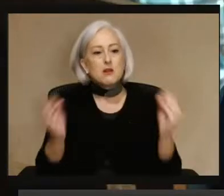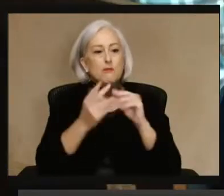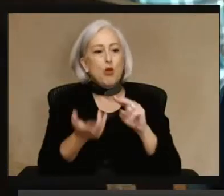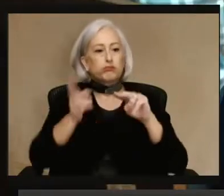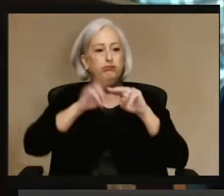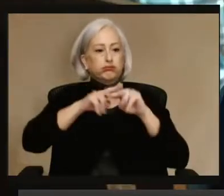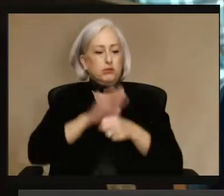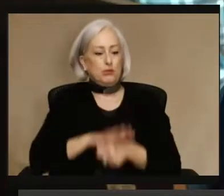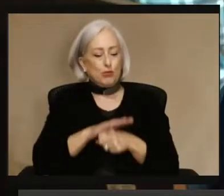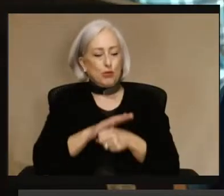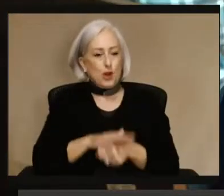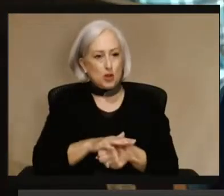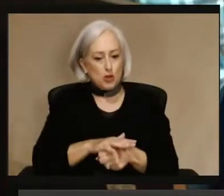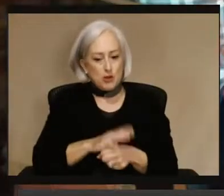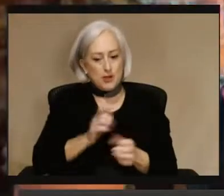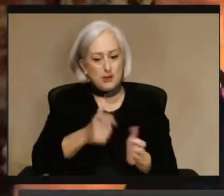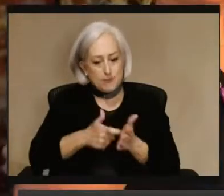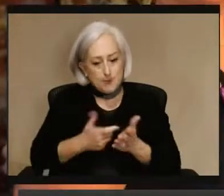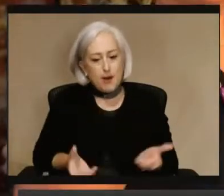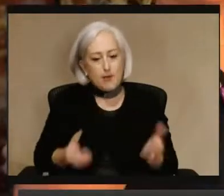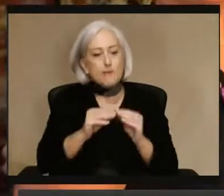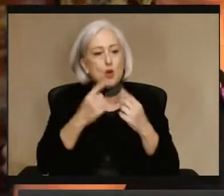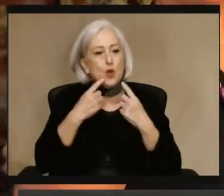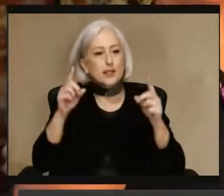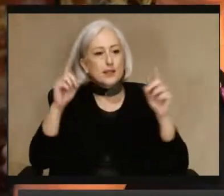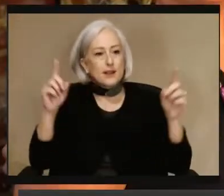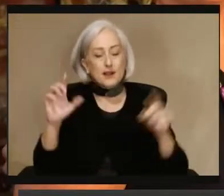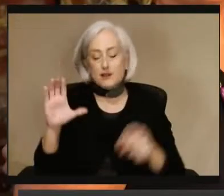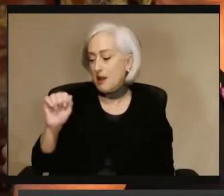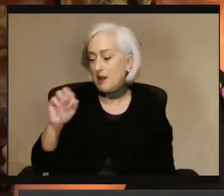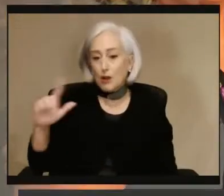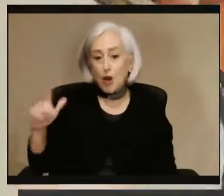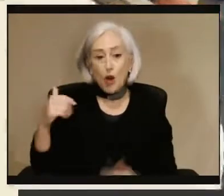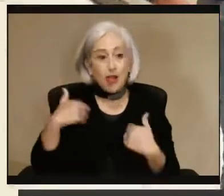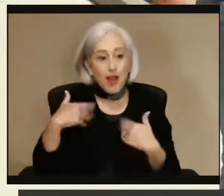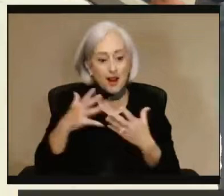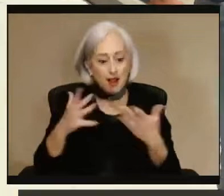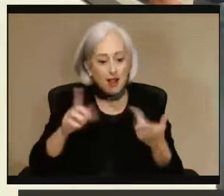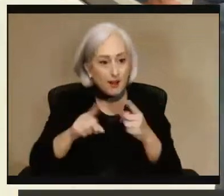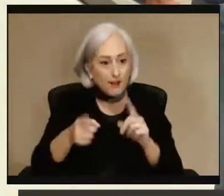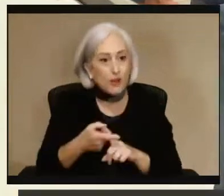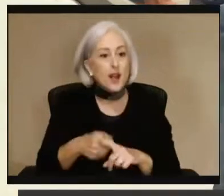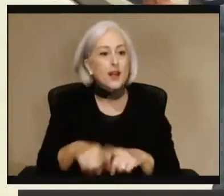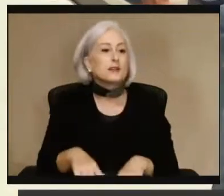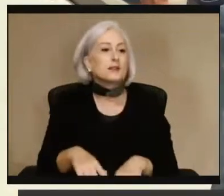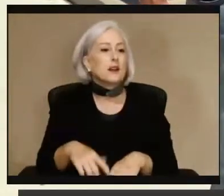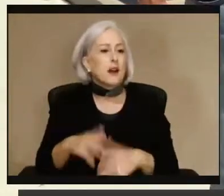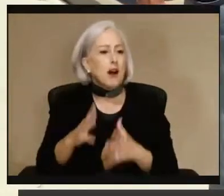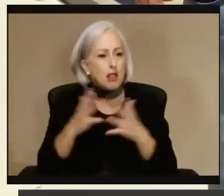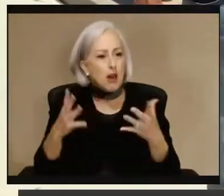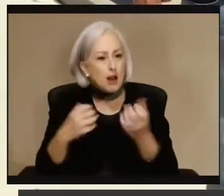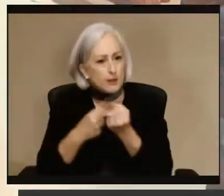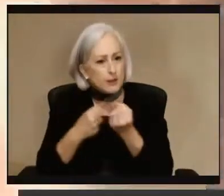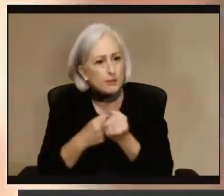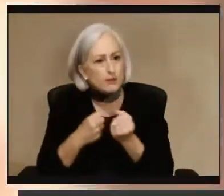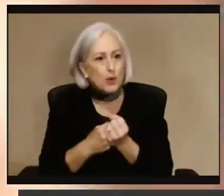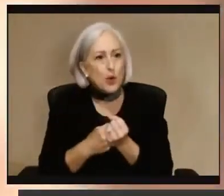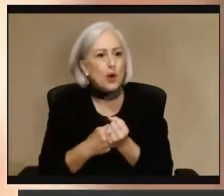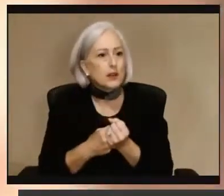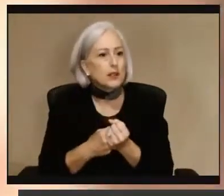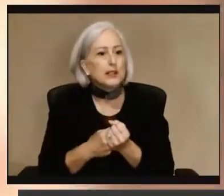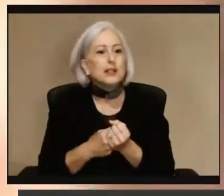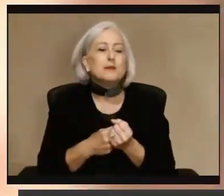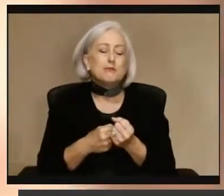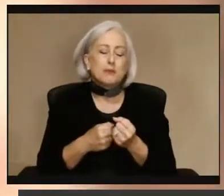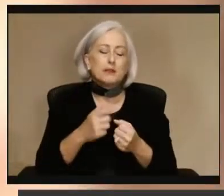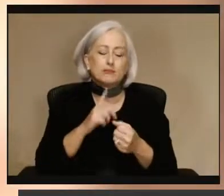success. Carl had tons of friends and family support, but also suffered from manic depression. He ultimately took his life. As a mother,